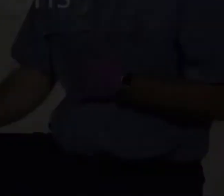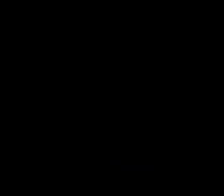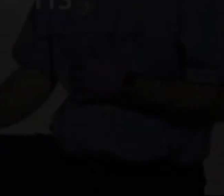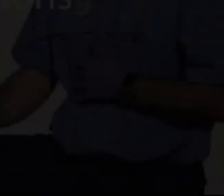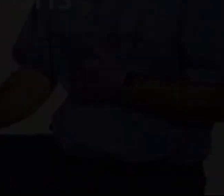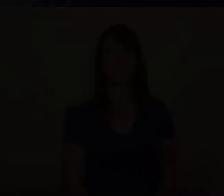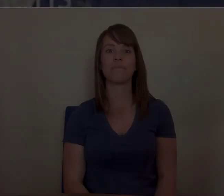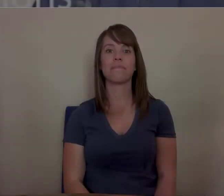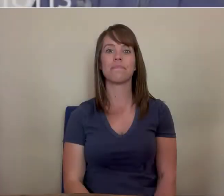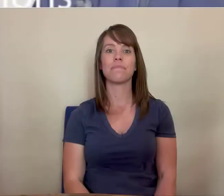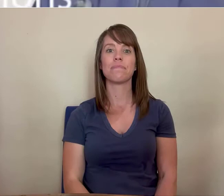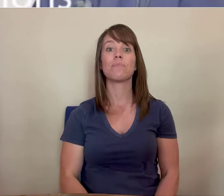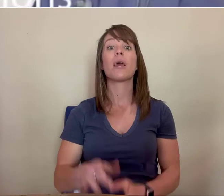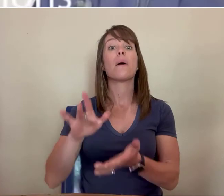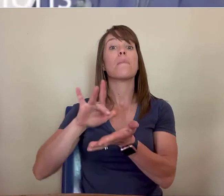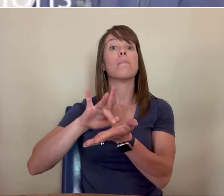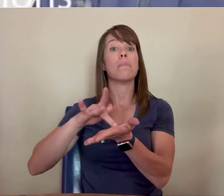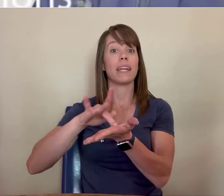currently?